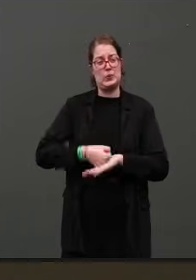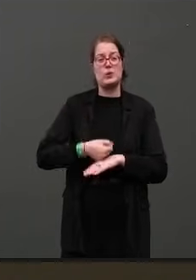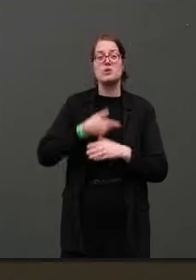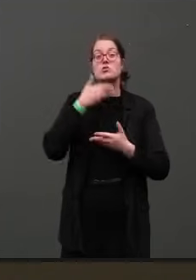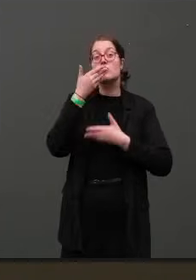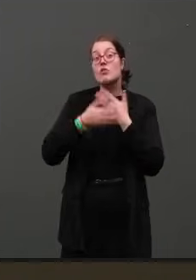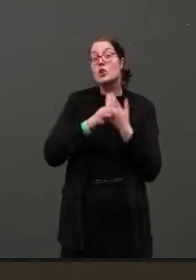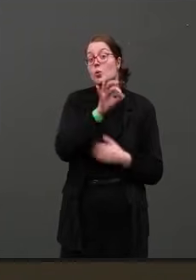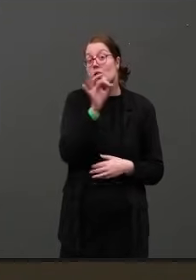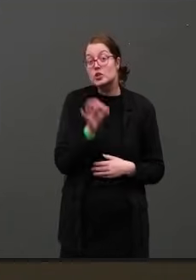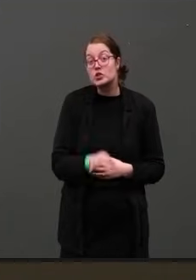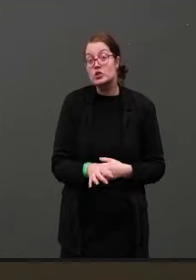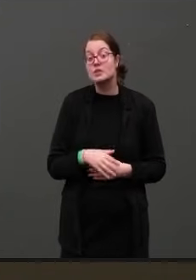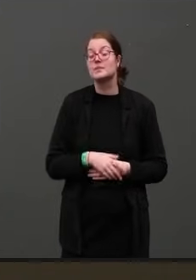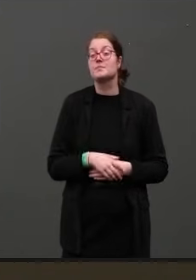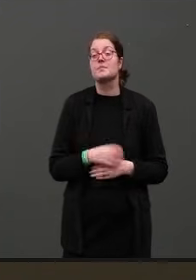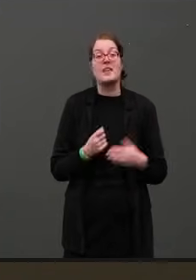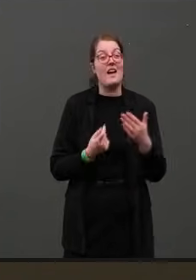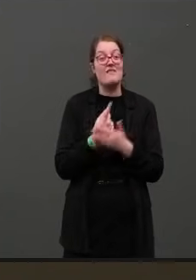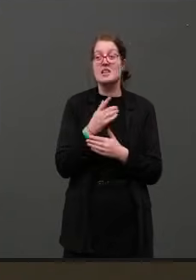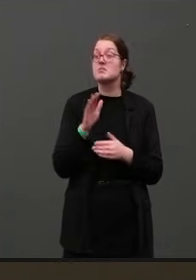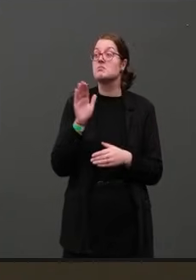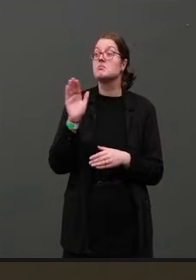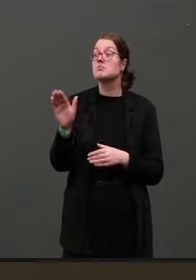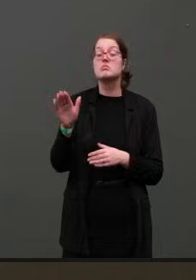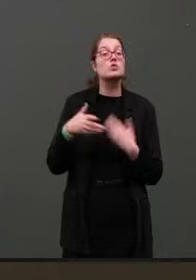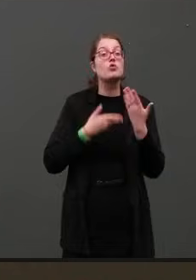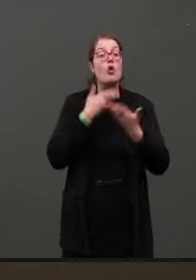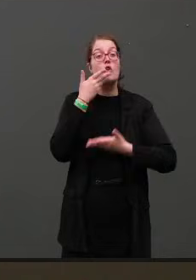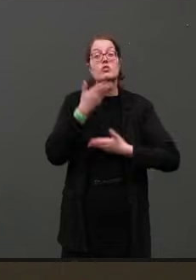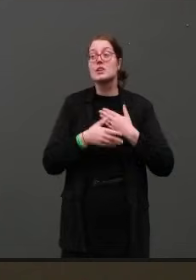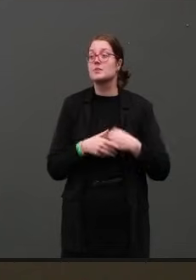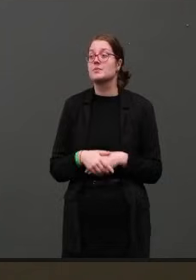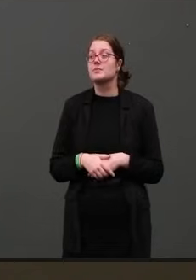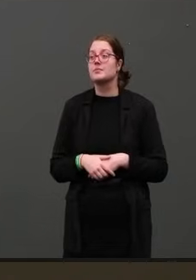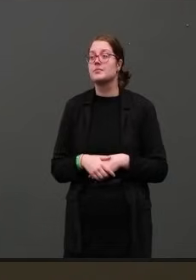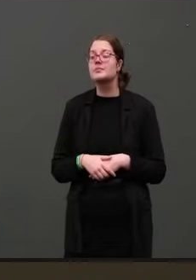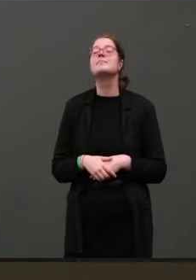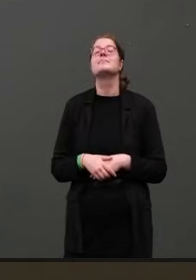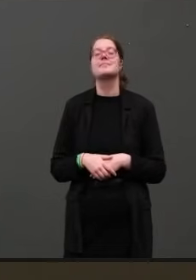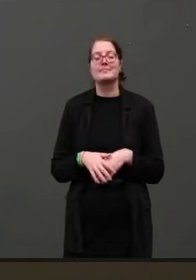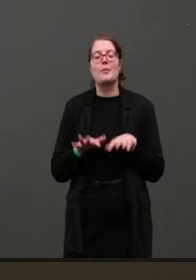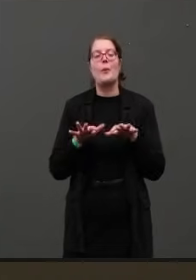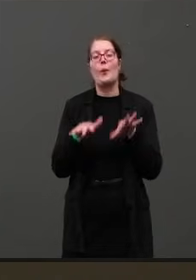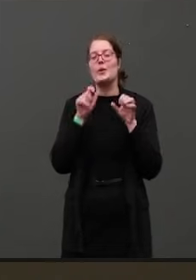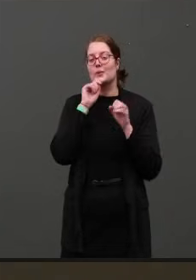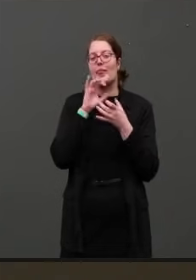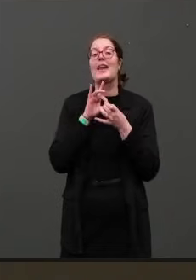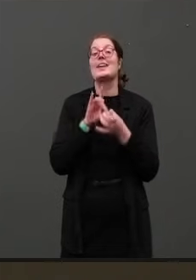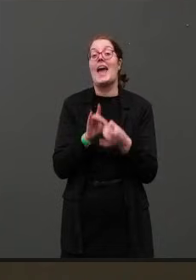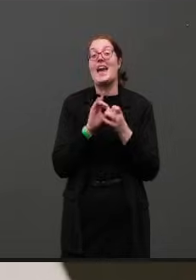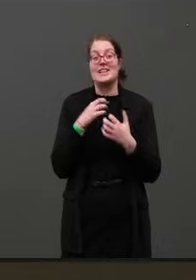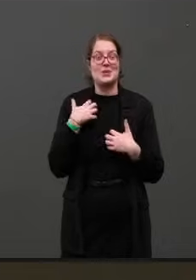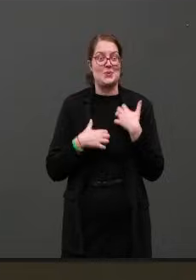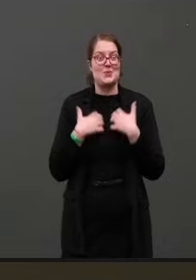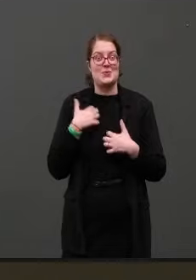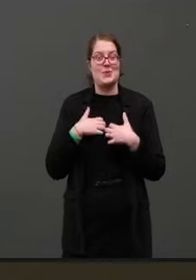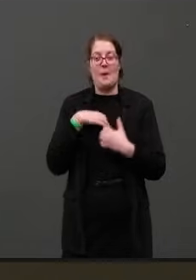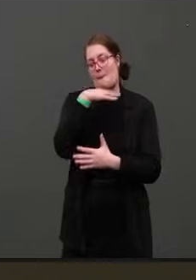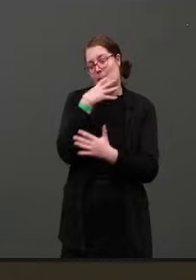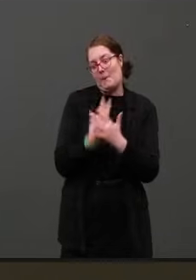events that occur elsewhere in the story, the more your audience will be engaged and lose themselves in your narrative.